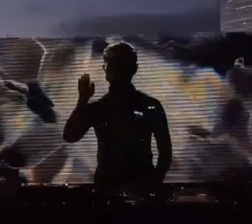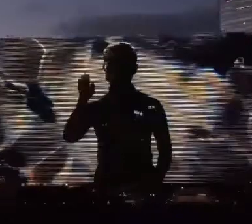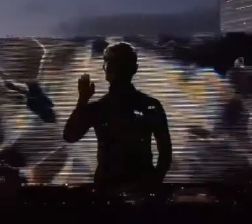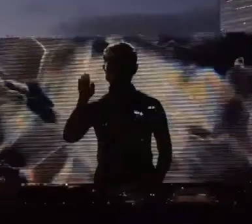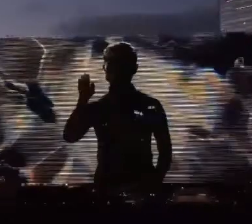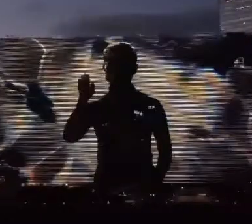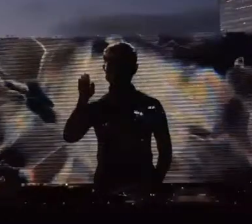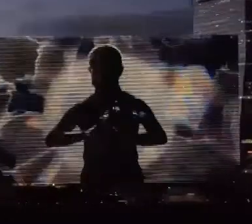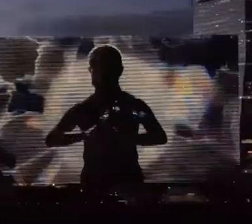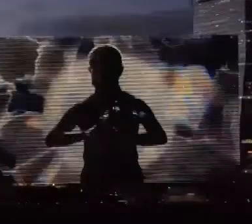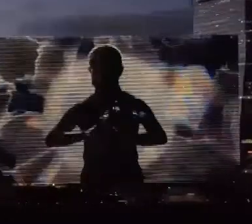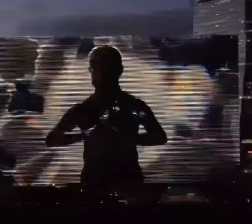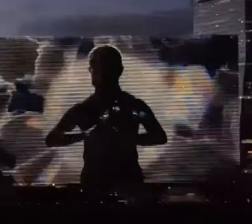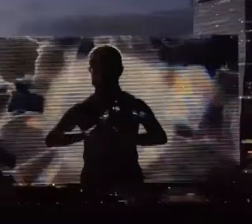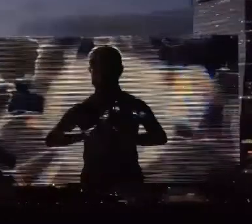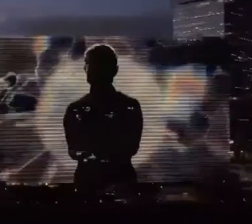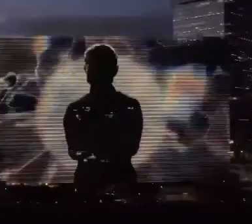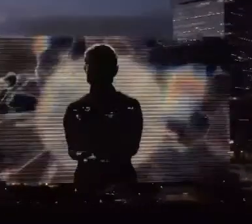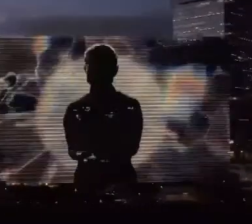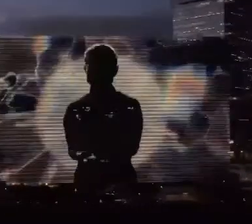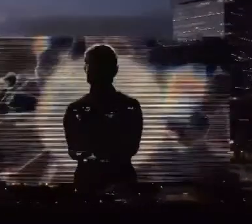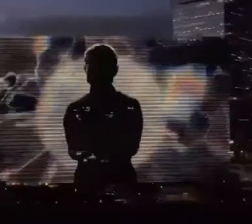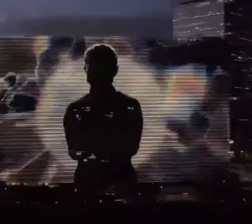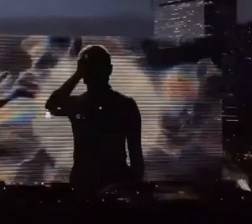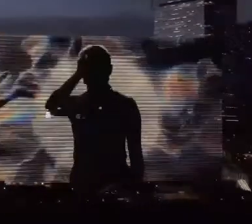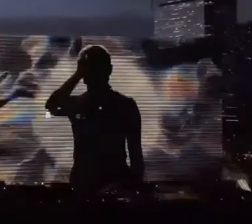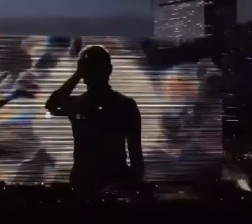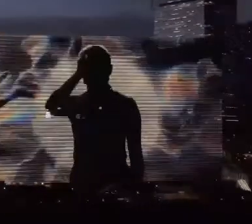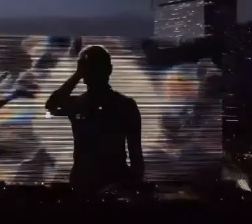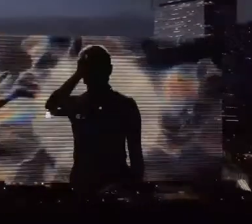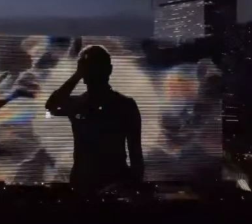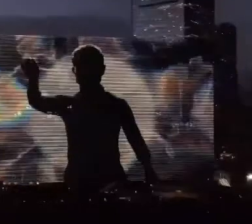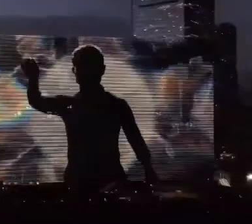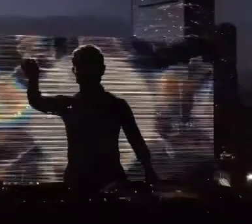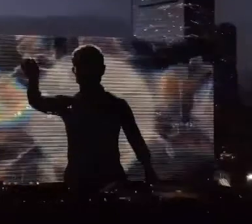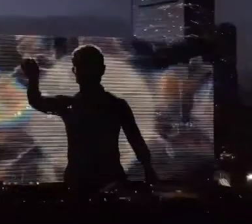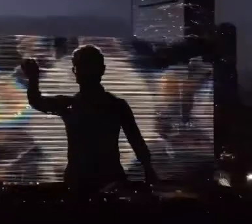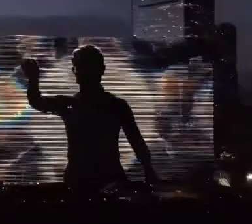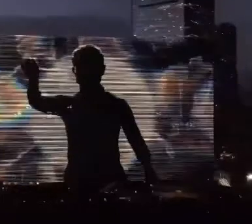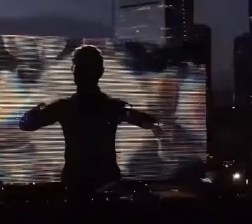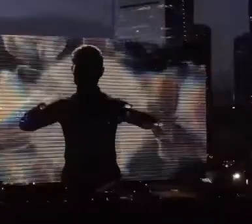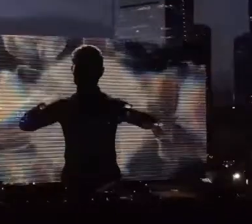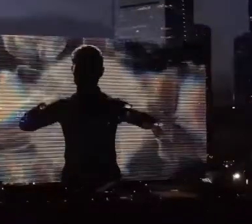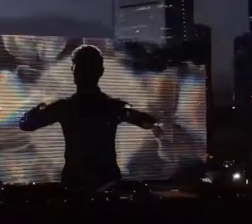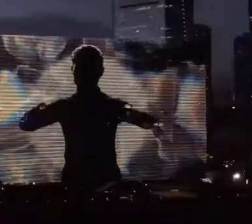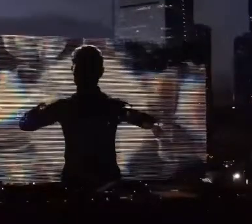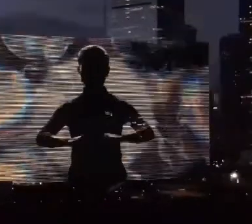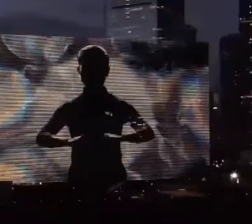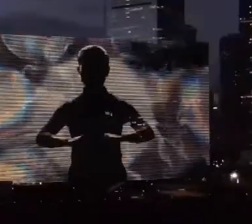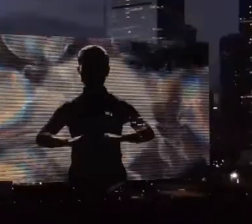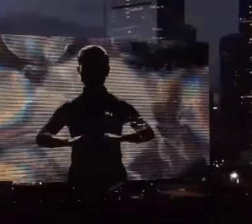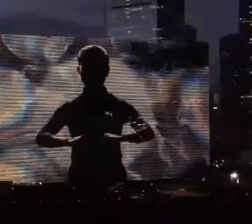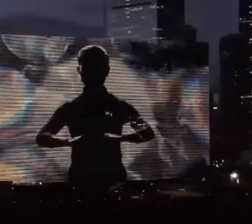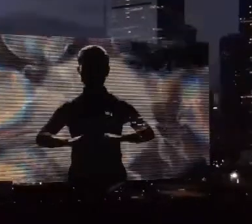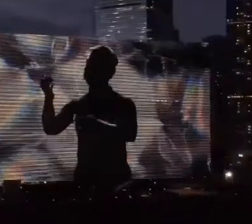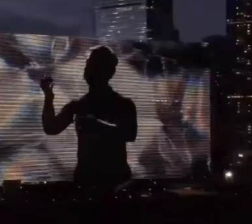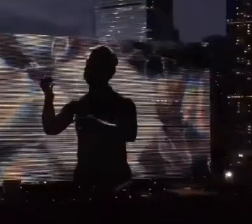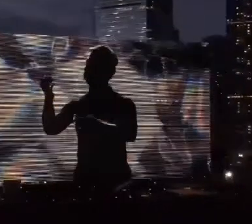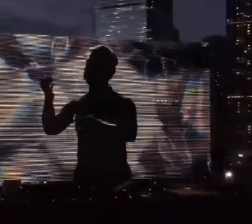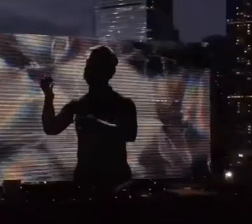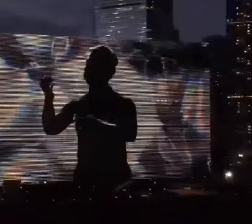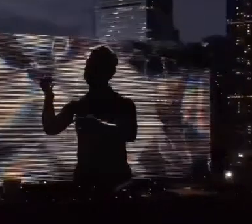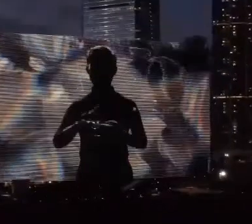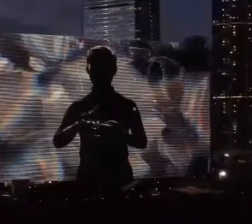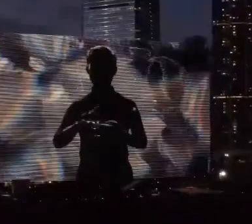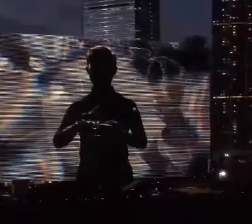Kong scene. And she always believed in the importance of moving image as part of